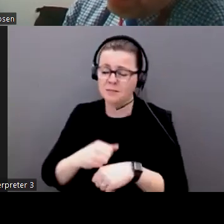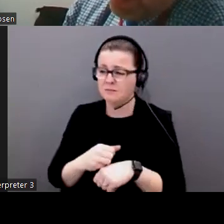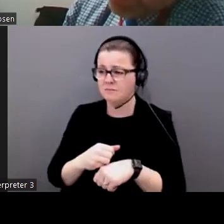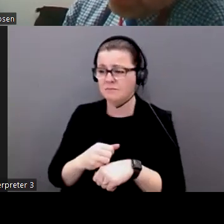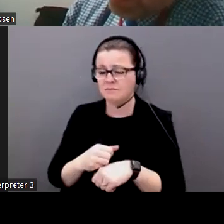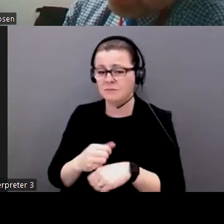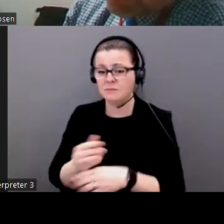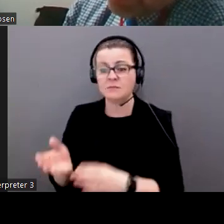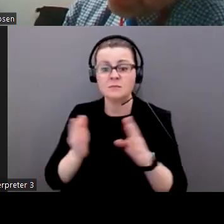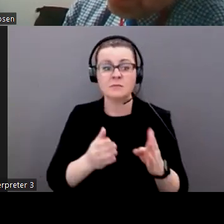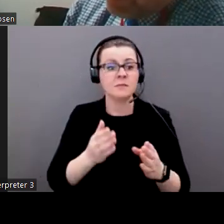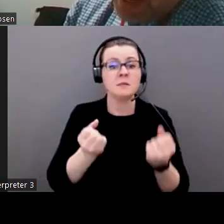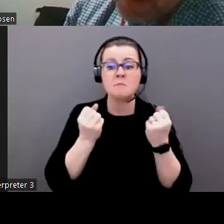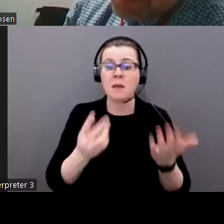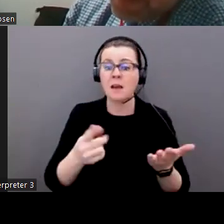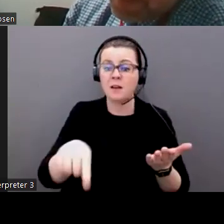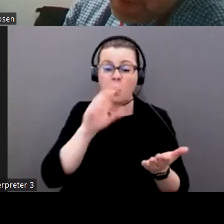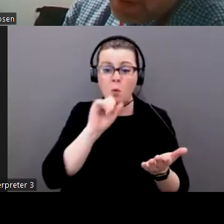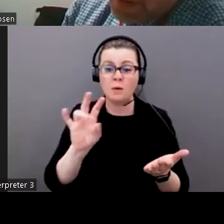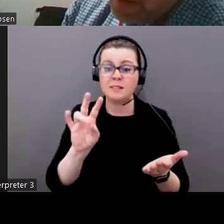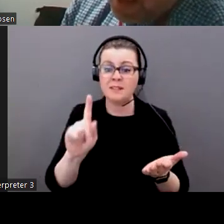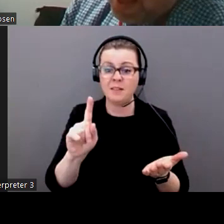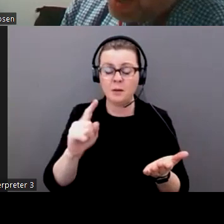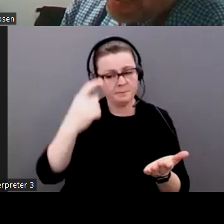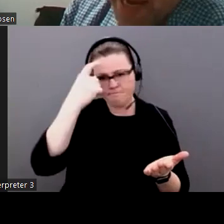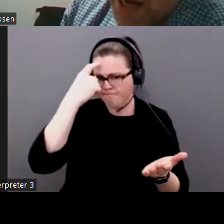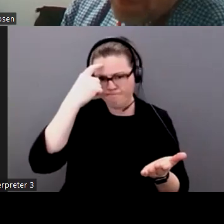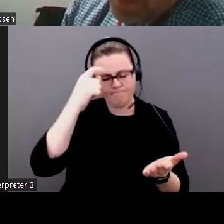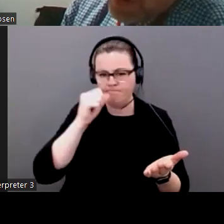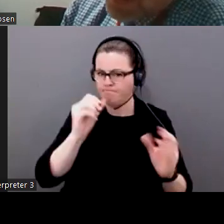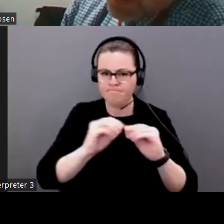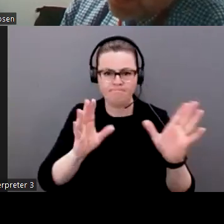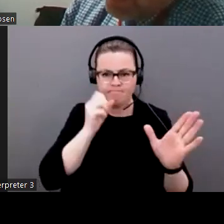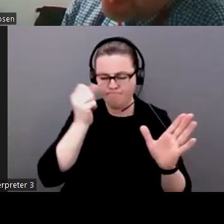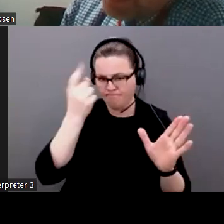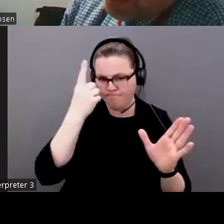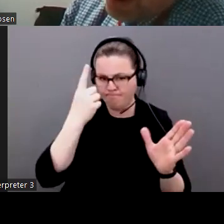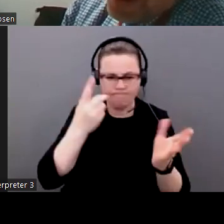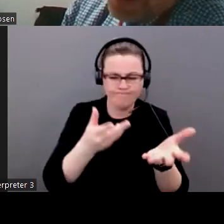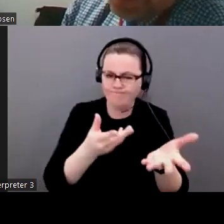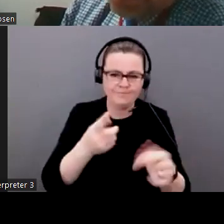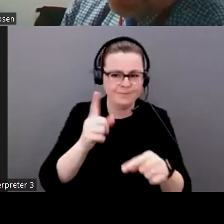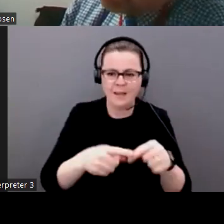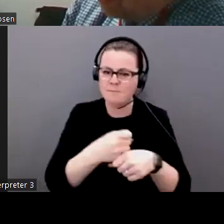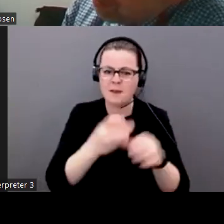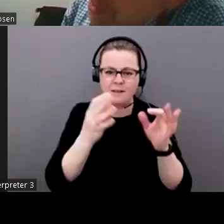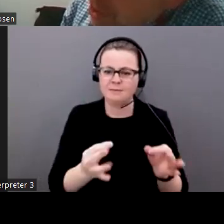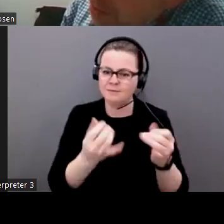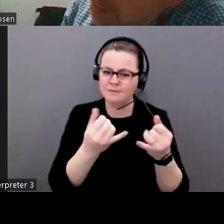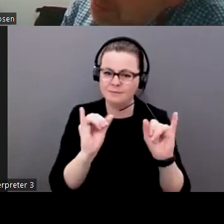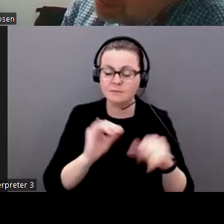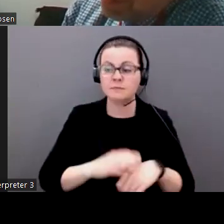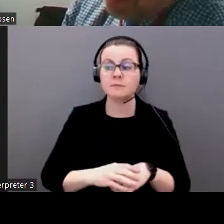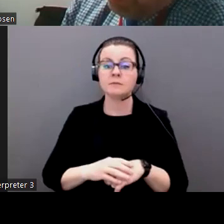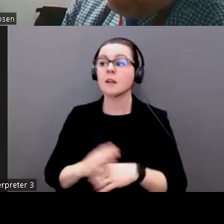of 71-year-olds who can't. And I care for folks who maybe could 12 months